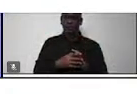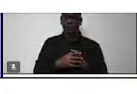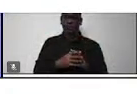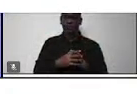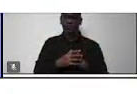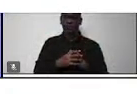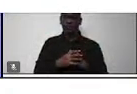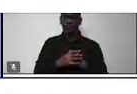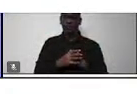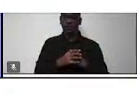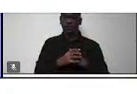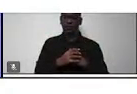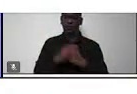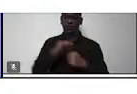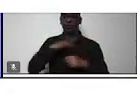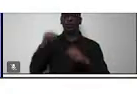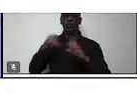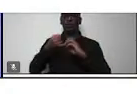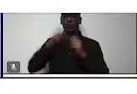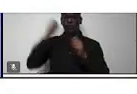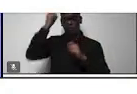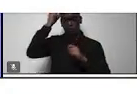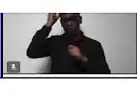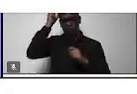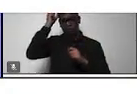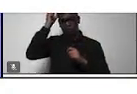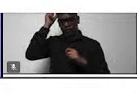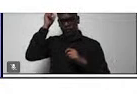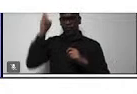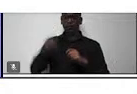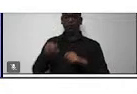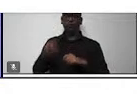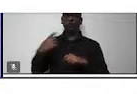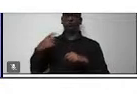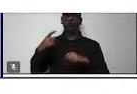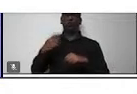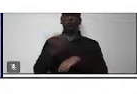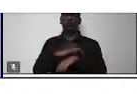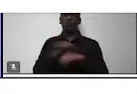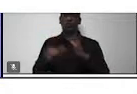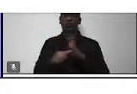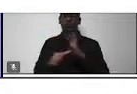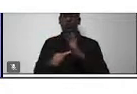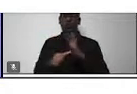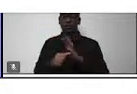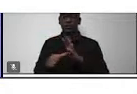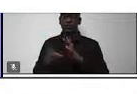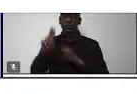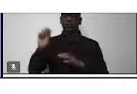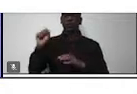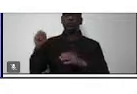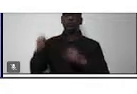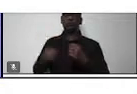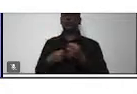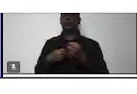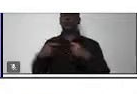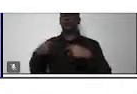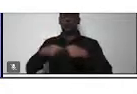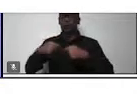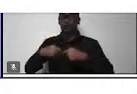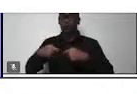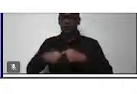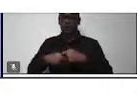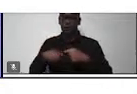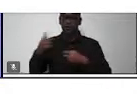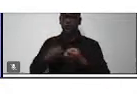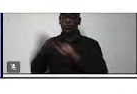We also tried to understand how important the US market is for exporters. And of everybody who replied to the survey, 80%